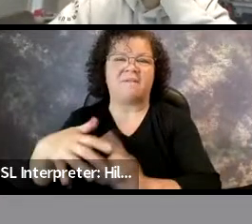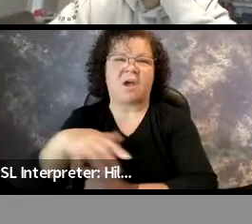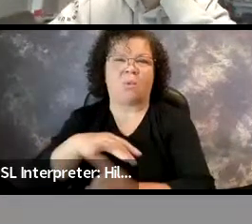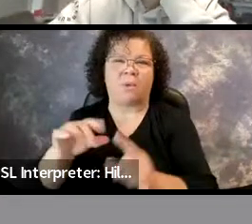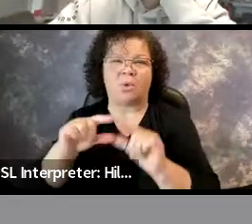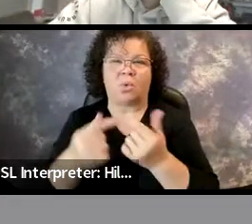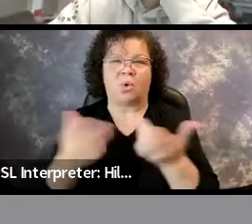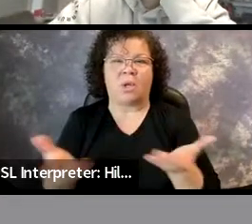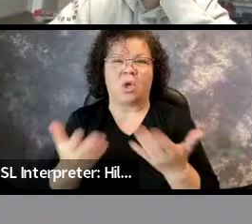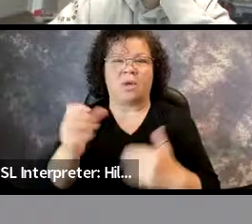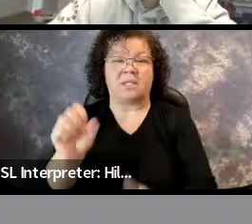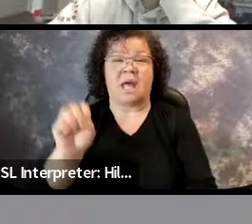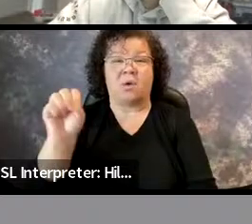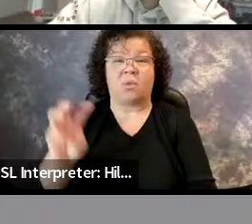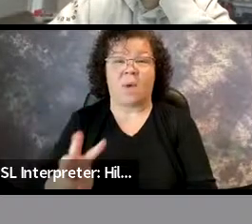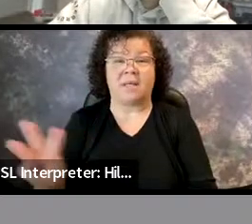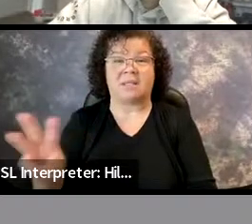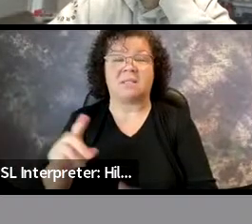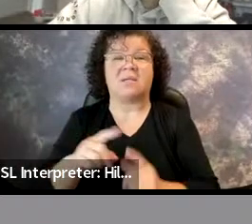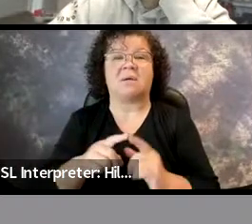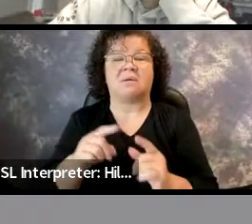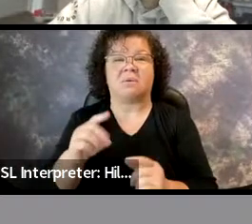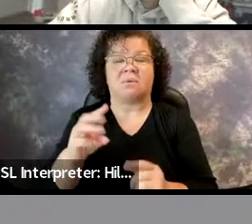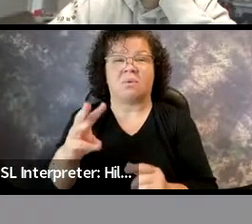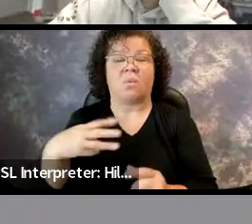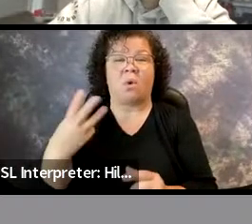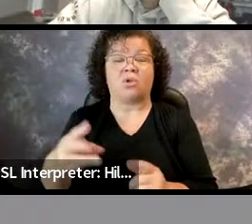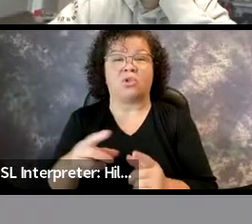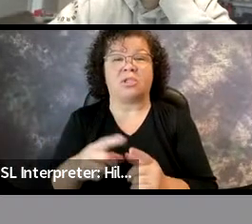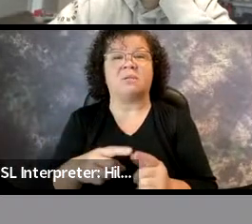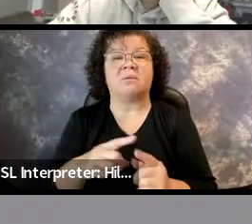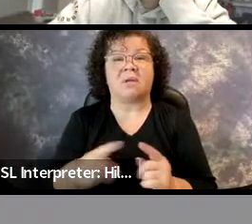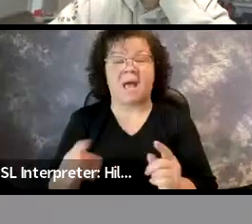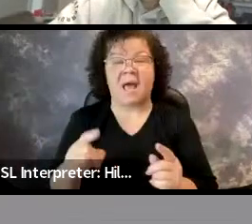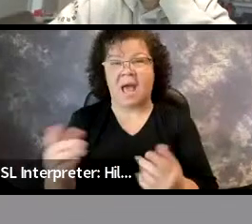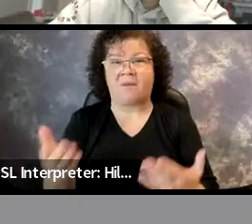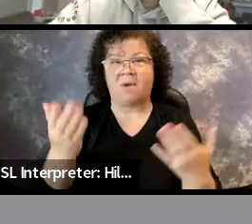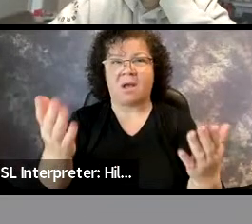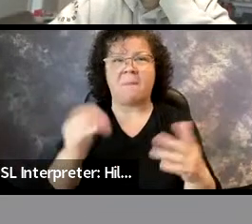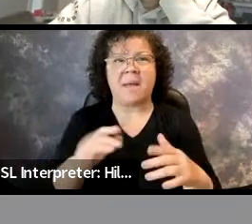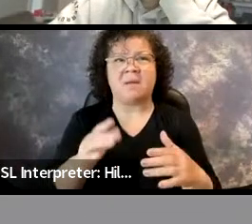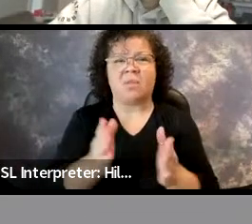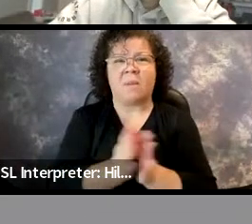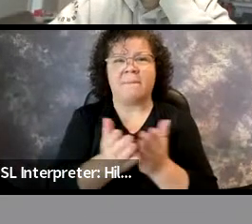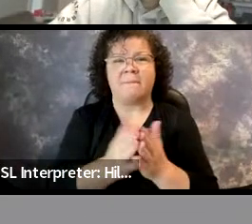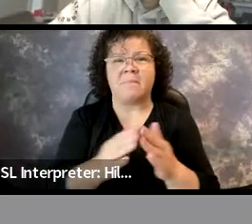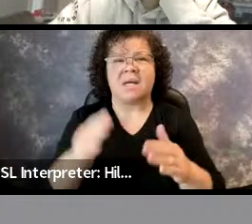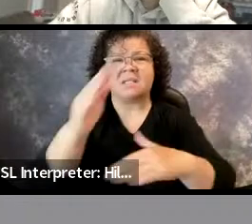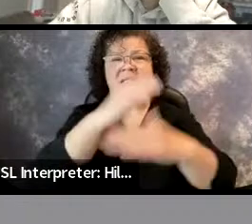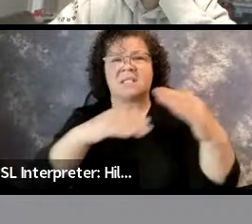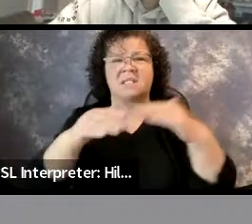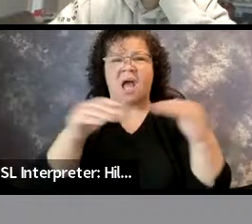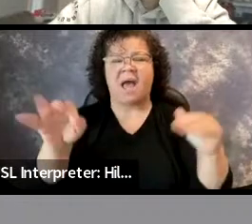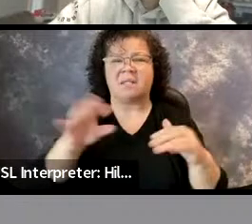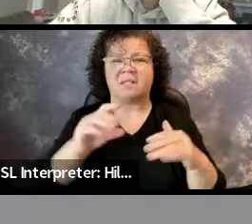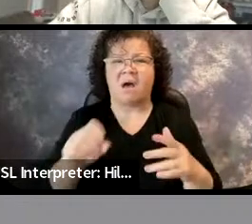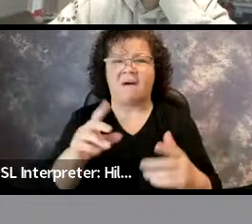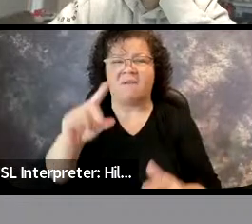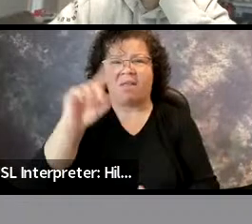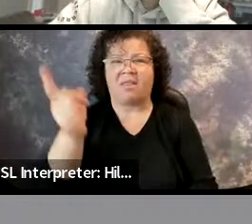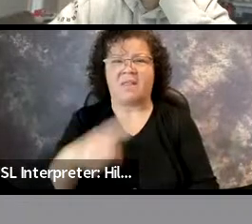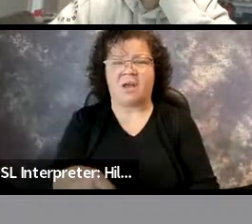Washington. Just yesterday, I recommended a book called Skies of Thunder, which is